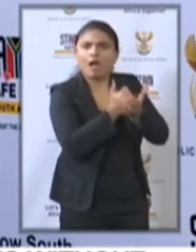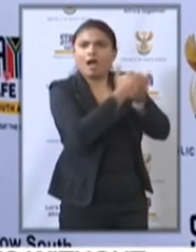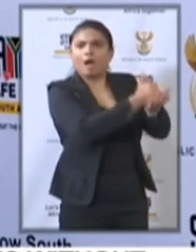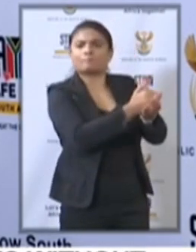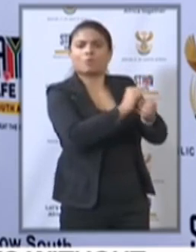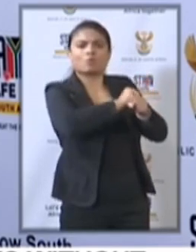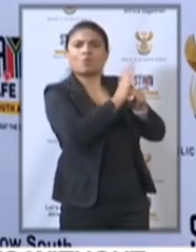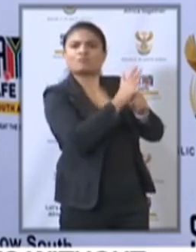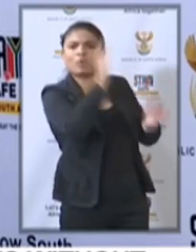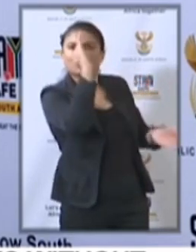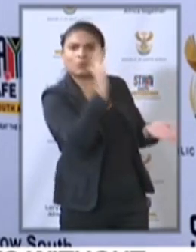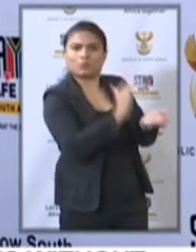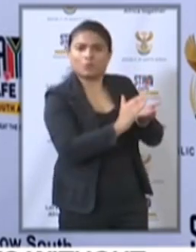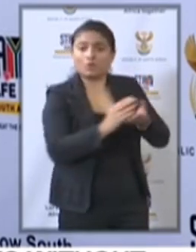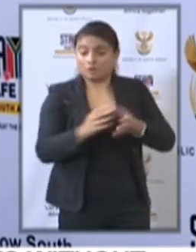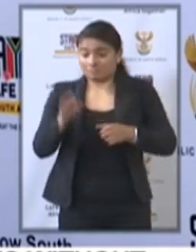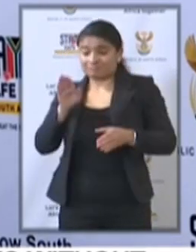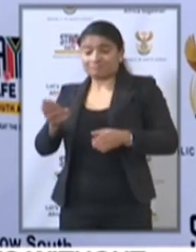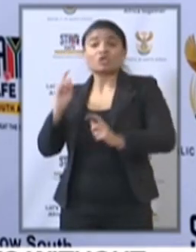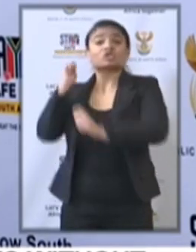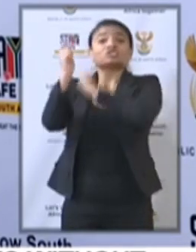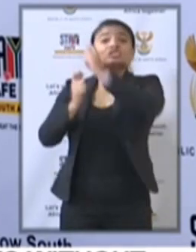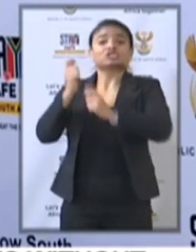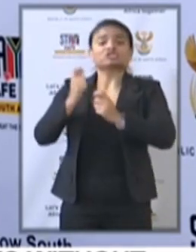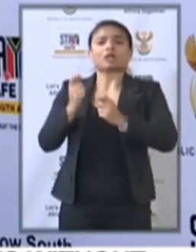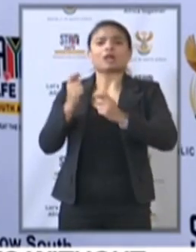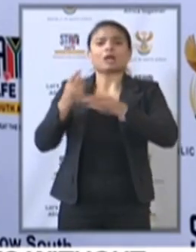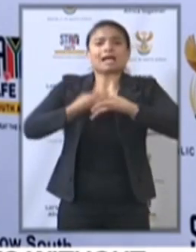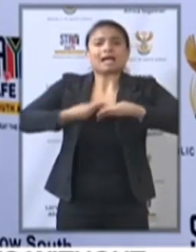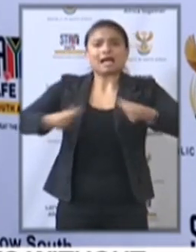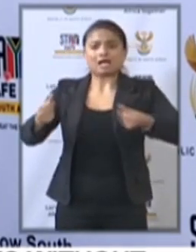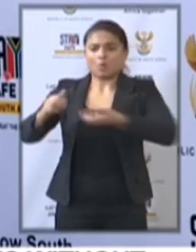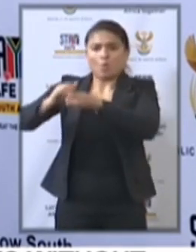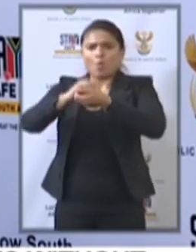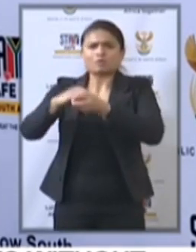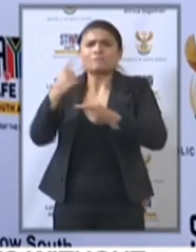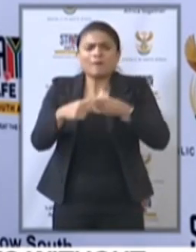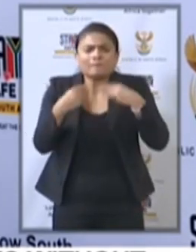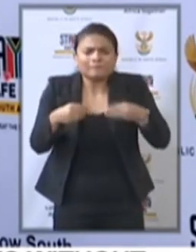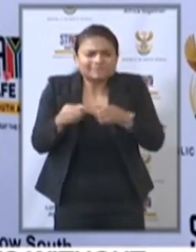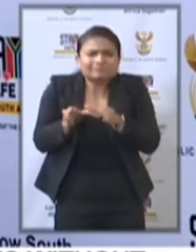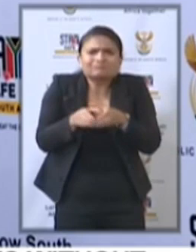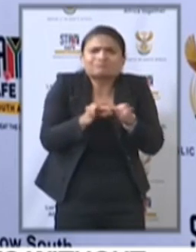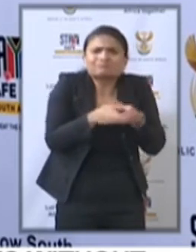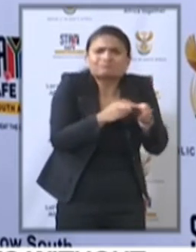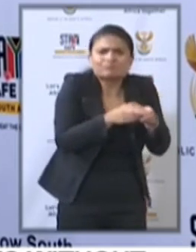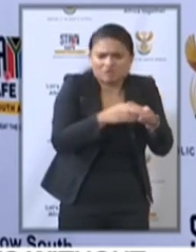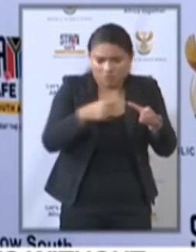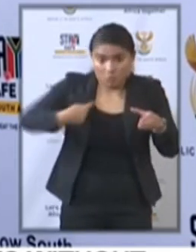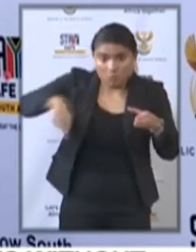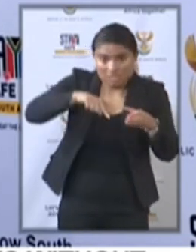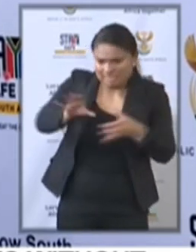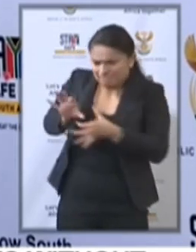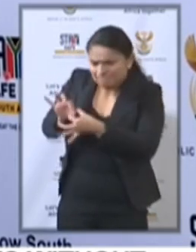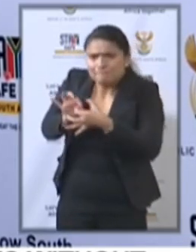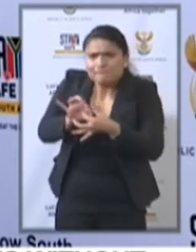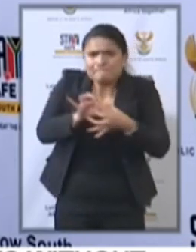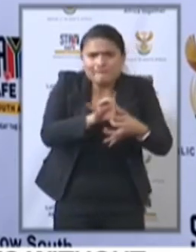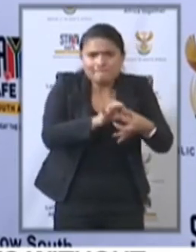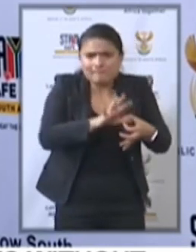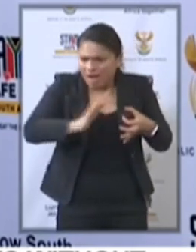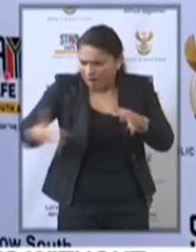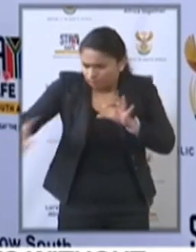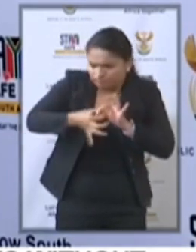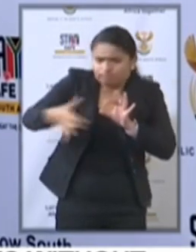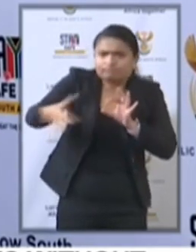and indigenous knowledge-based small and medium enterprises in working in this regard. And we are